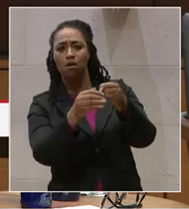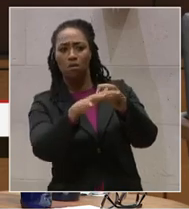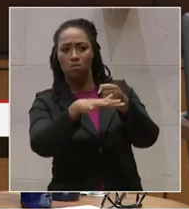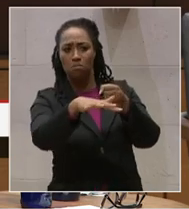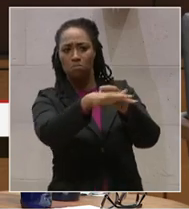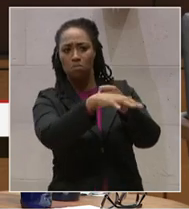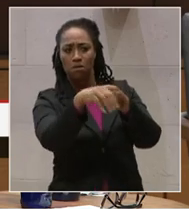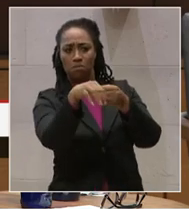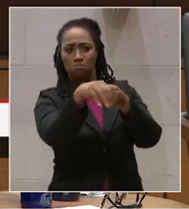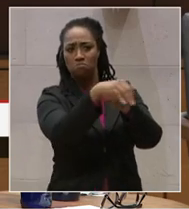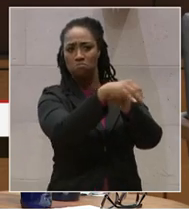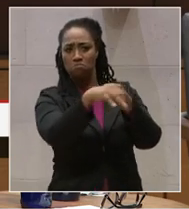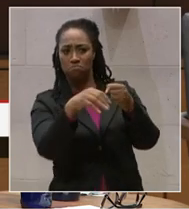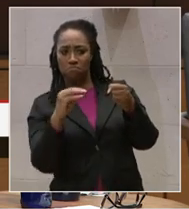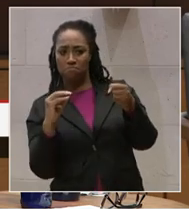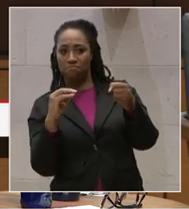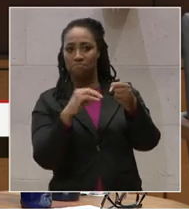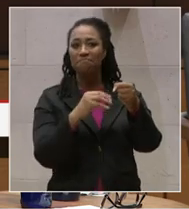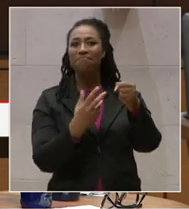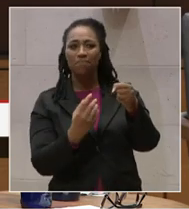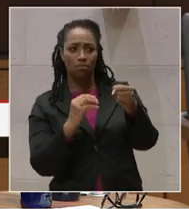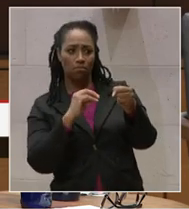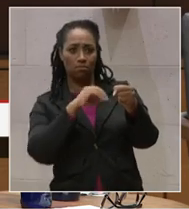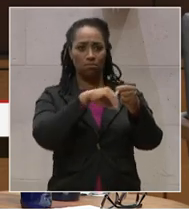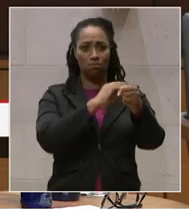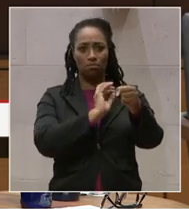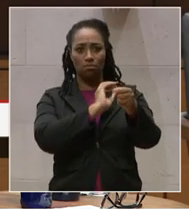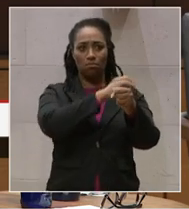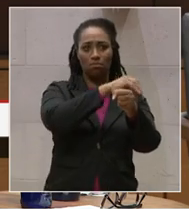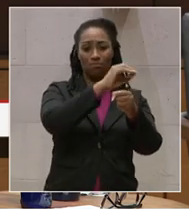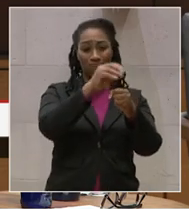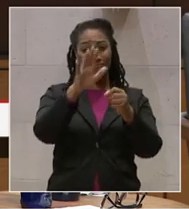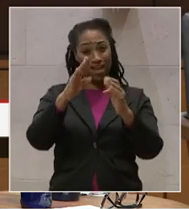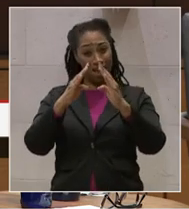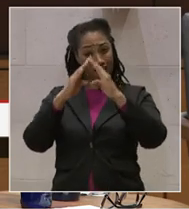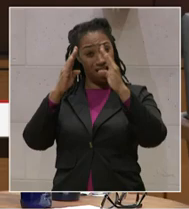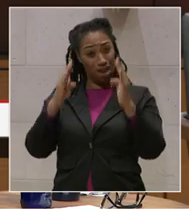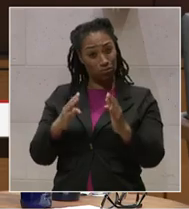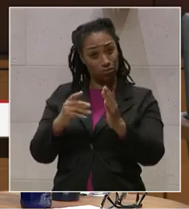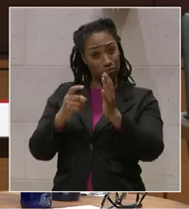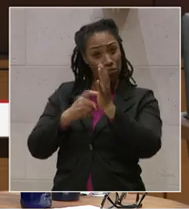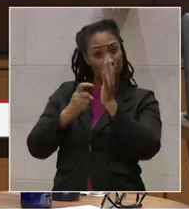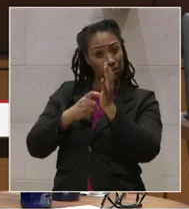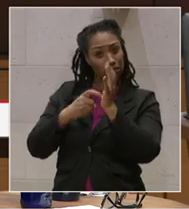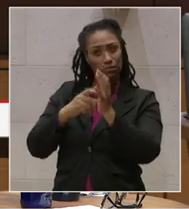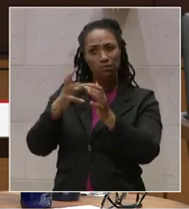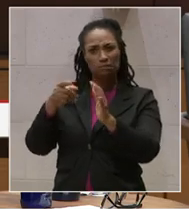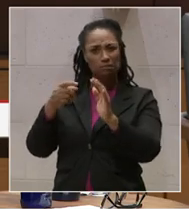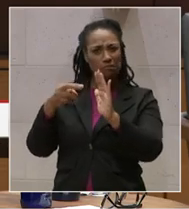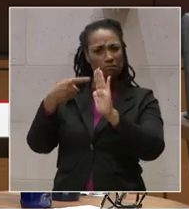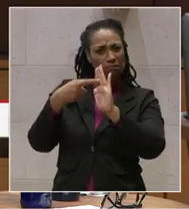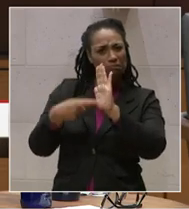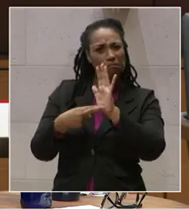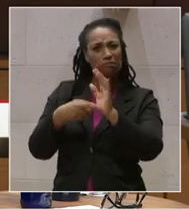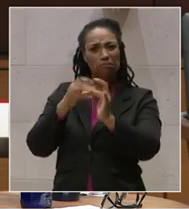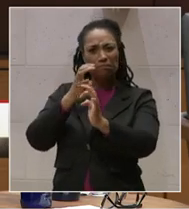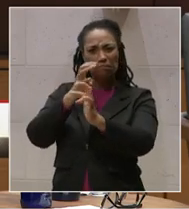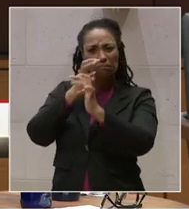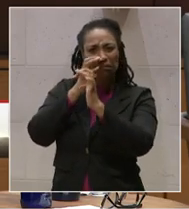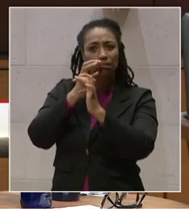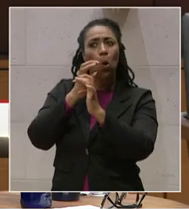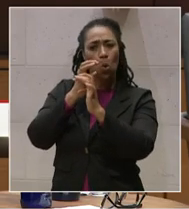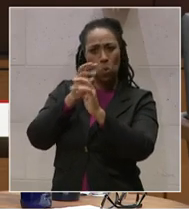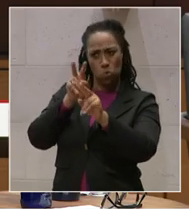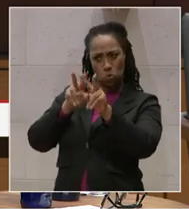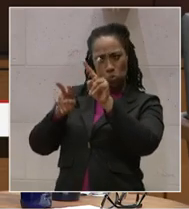the other capacity that I talked about. That really yields, it's not just something on paper.